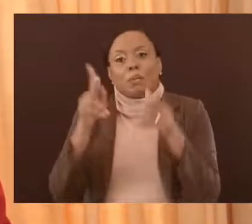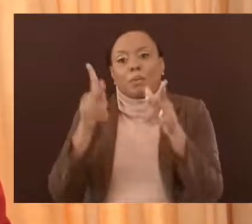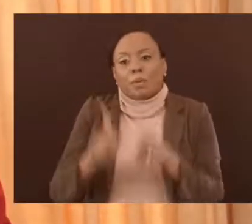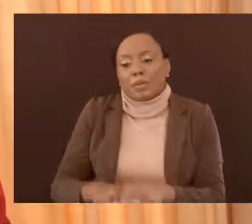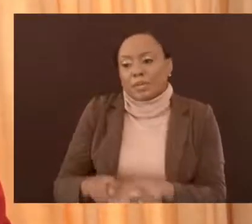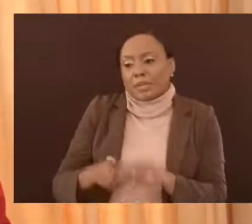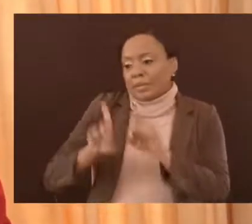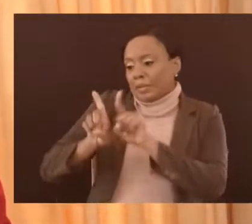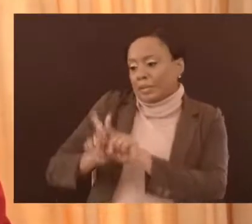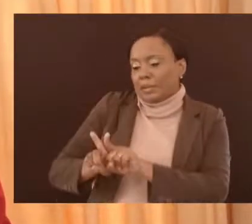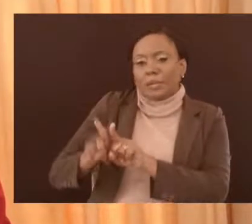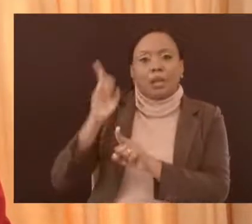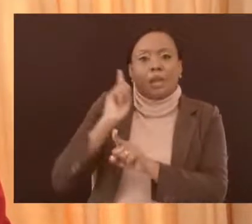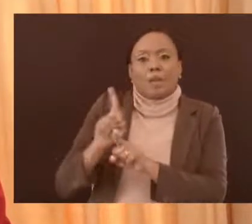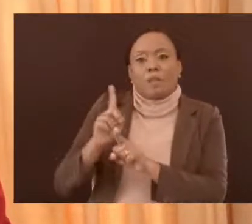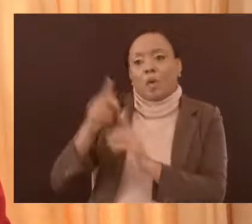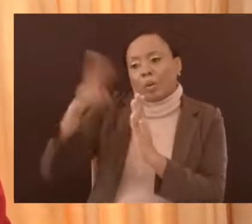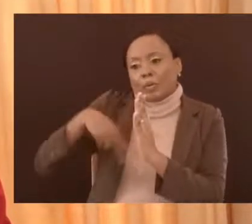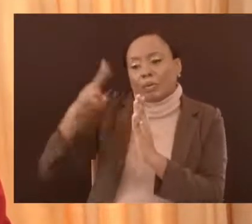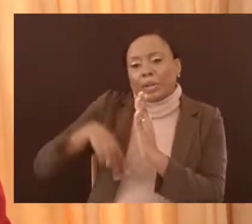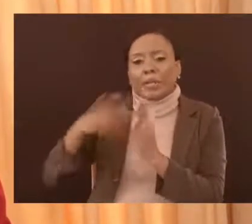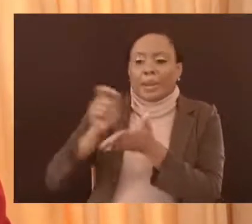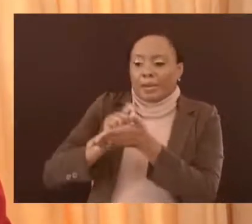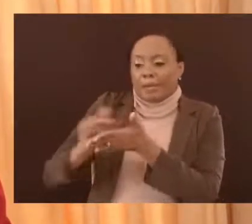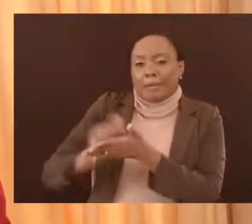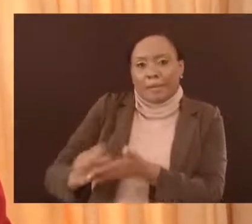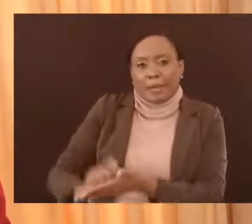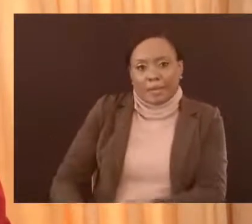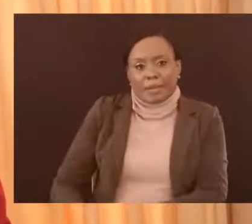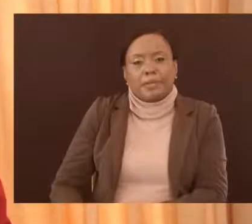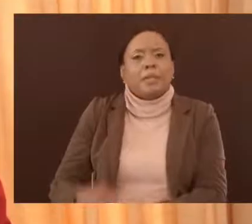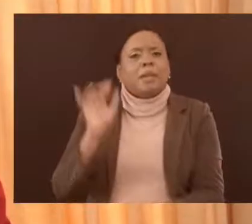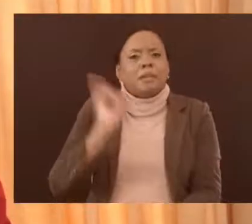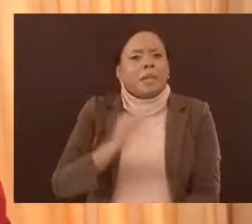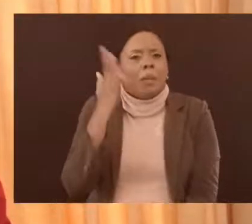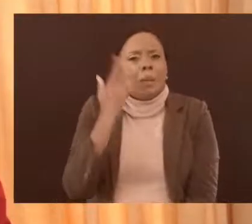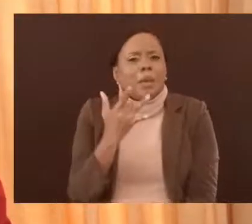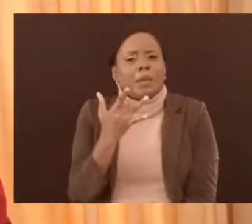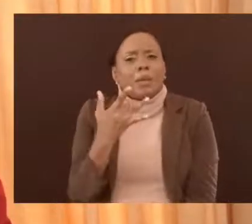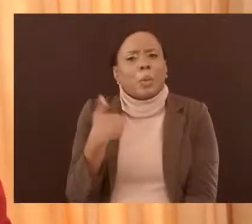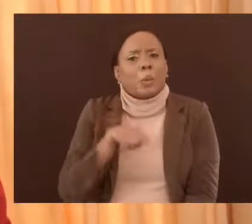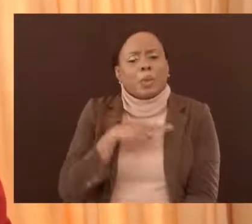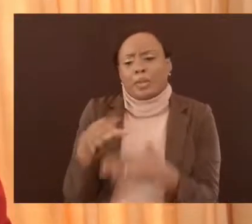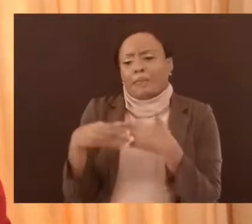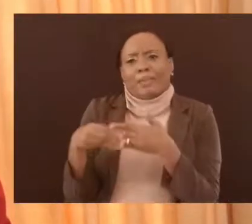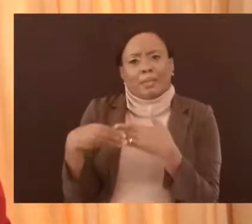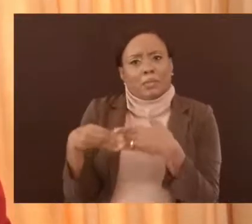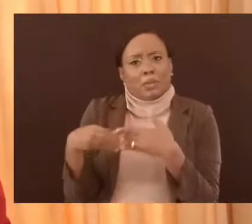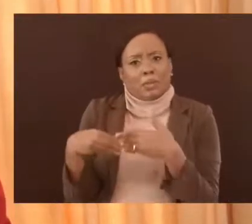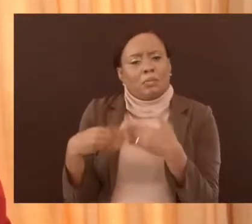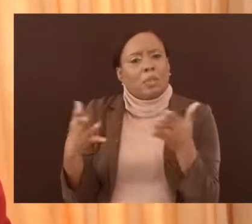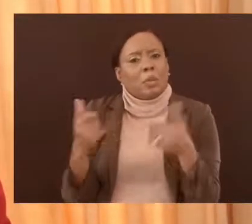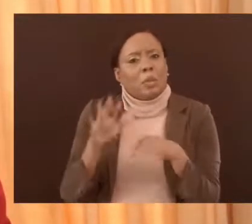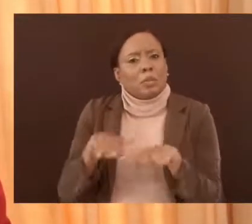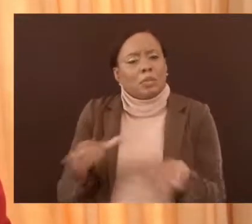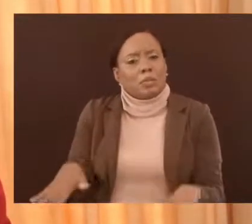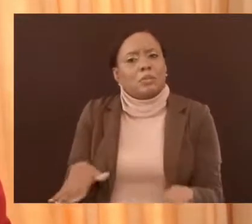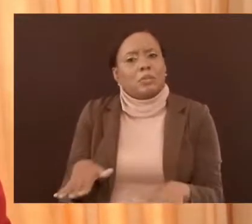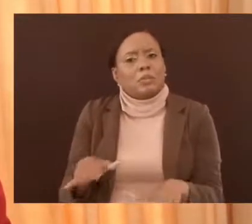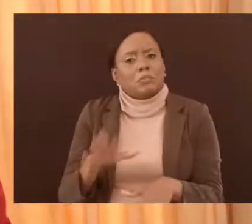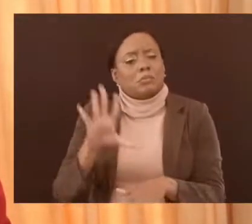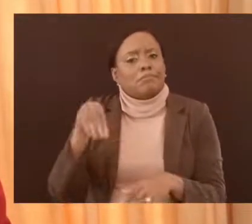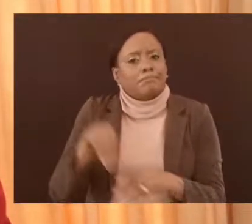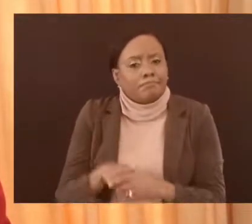must demonstrate at all times a flexibility so that no child is left behind. This year we received